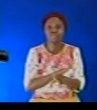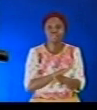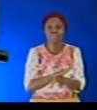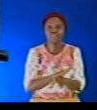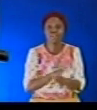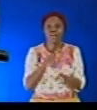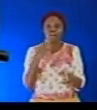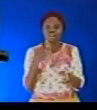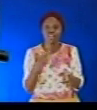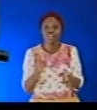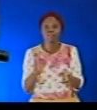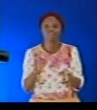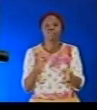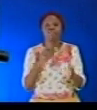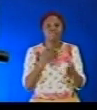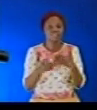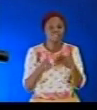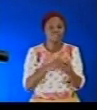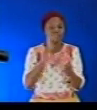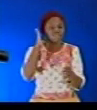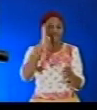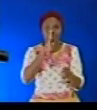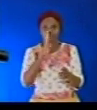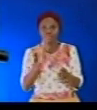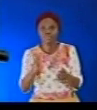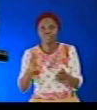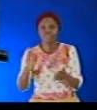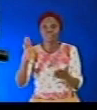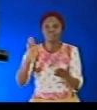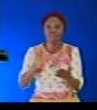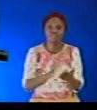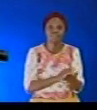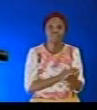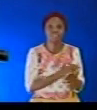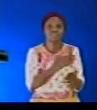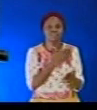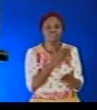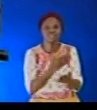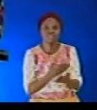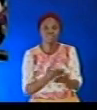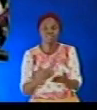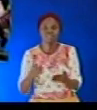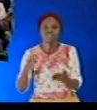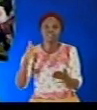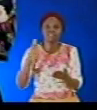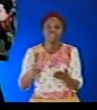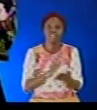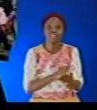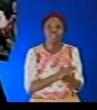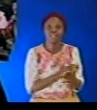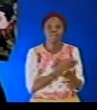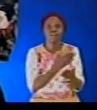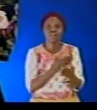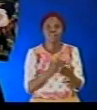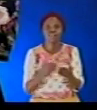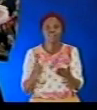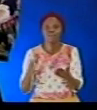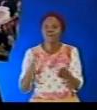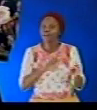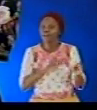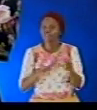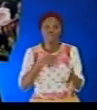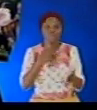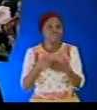what a life should be. God has a plan far above the mind of man. And